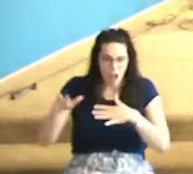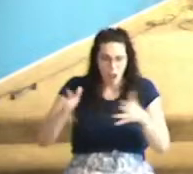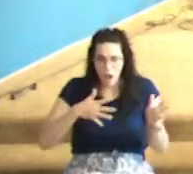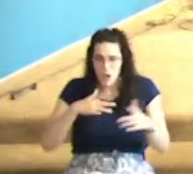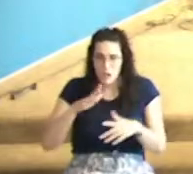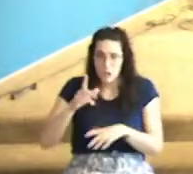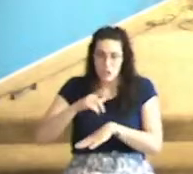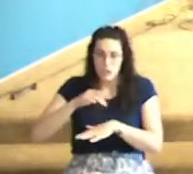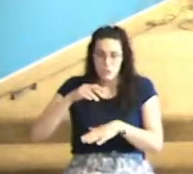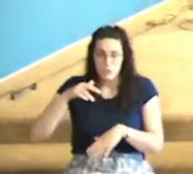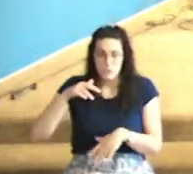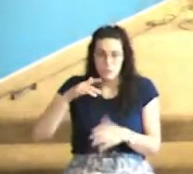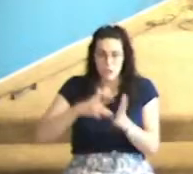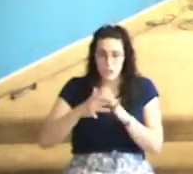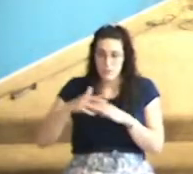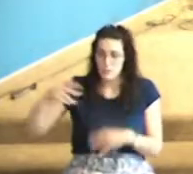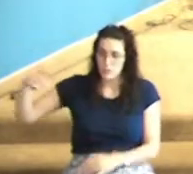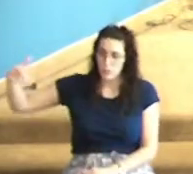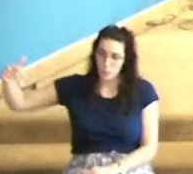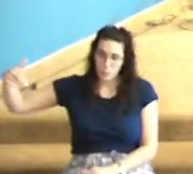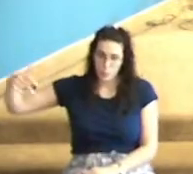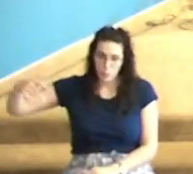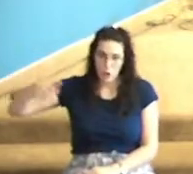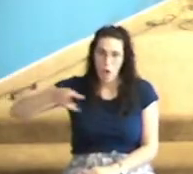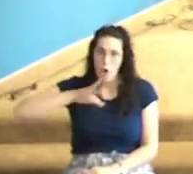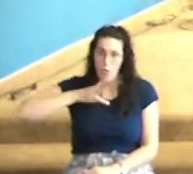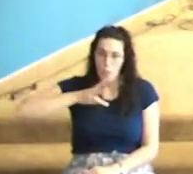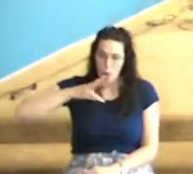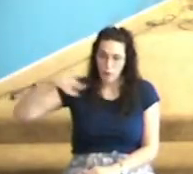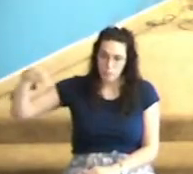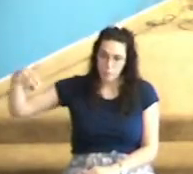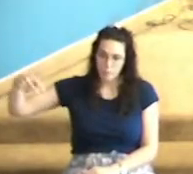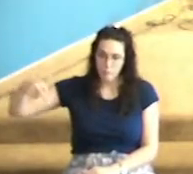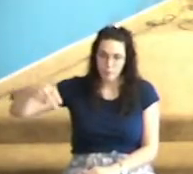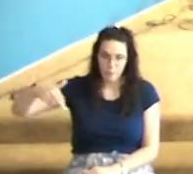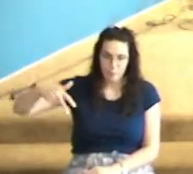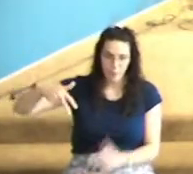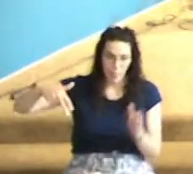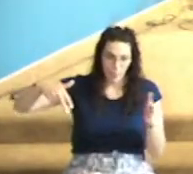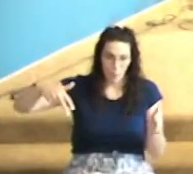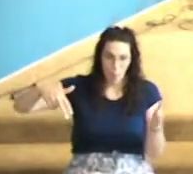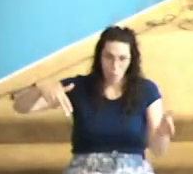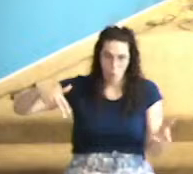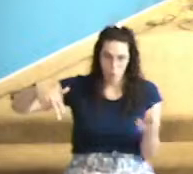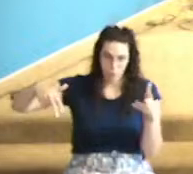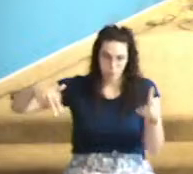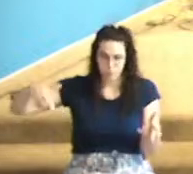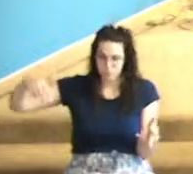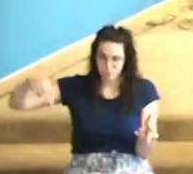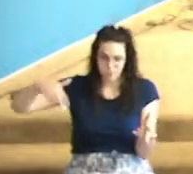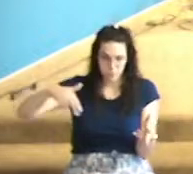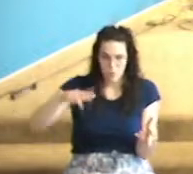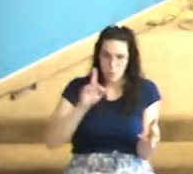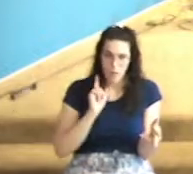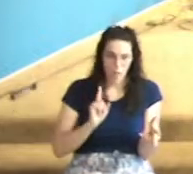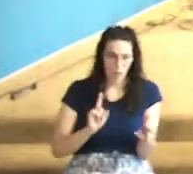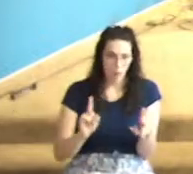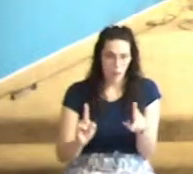water. And here's how Mark describes it. He comes out to them walking on the water and he was about to pass by